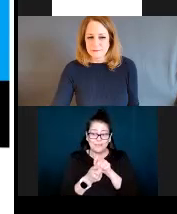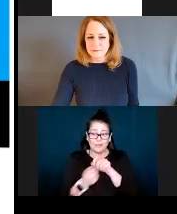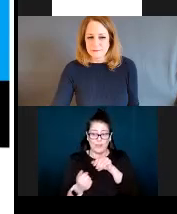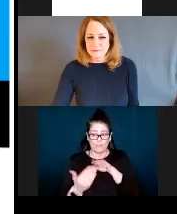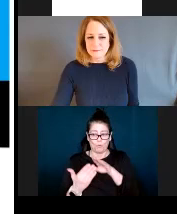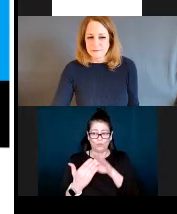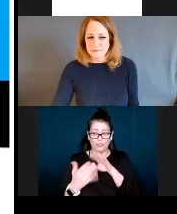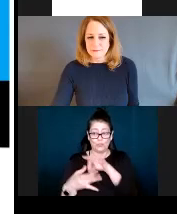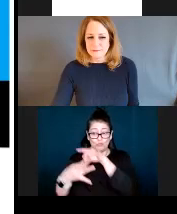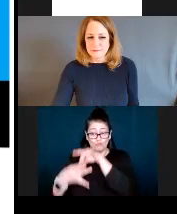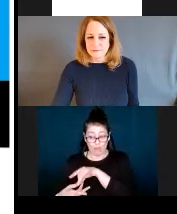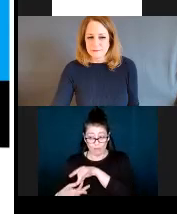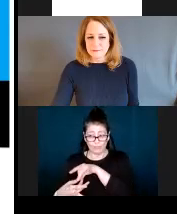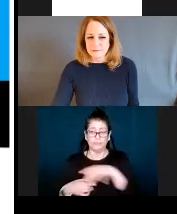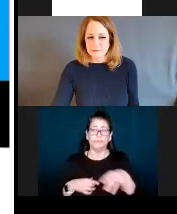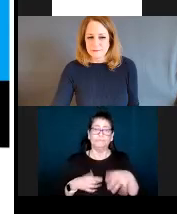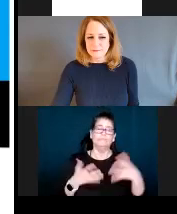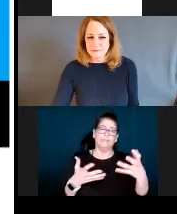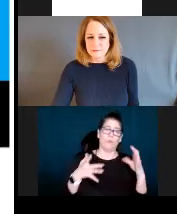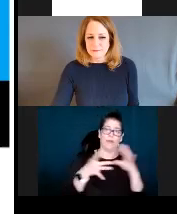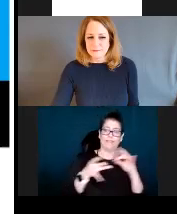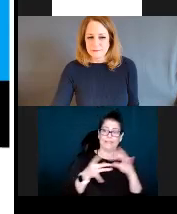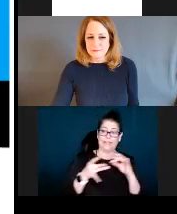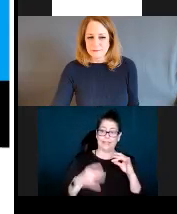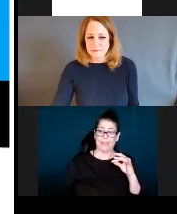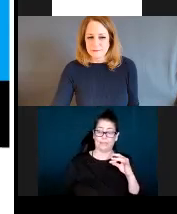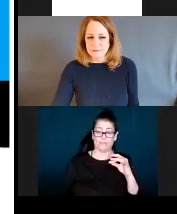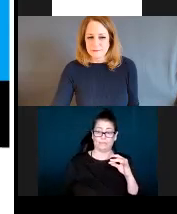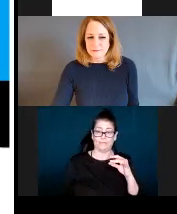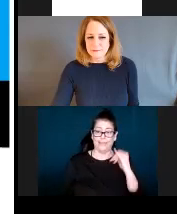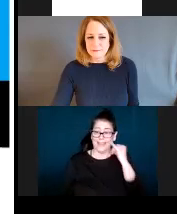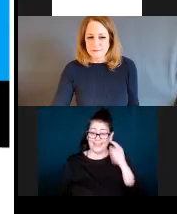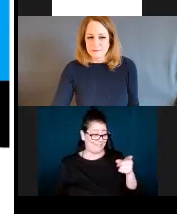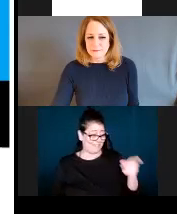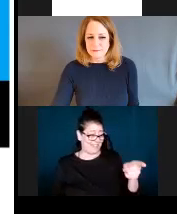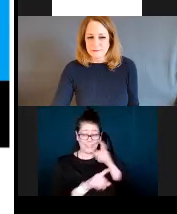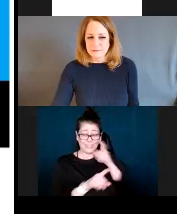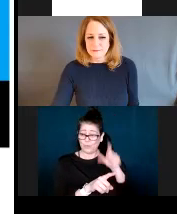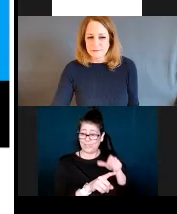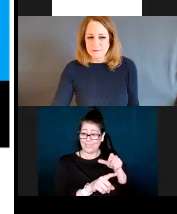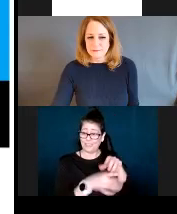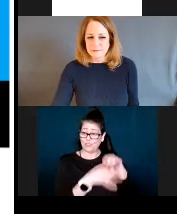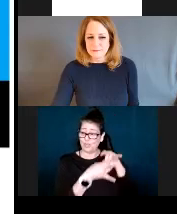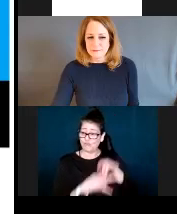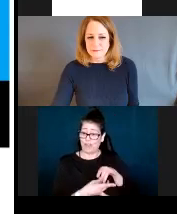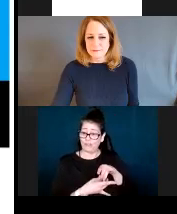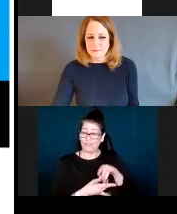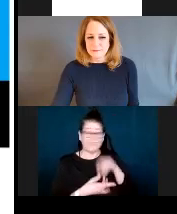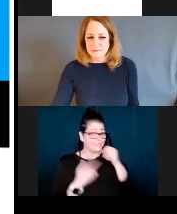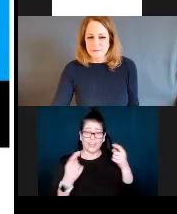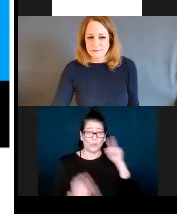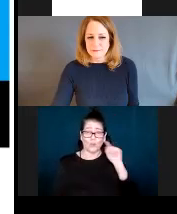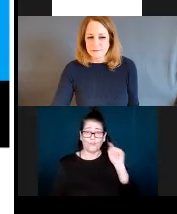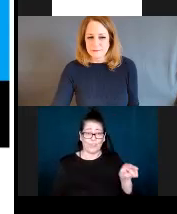I also want to say that grounding will not work if that's not what the survivor needs. So address the problem